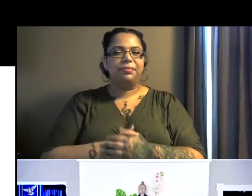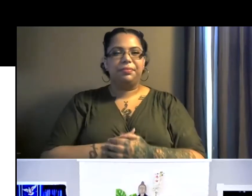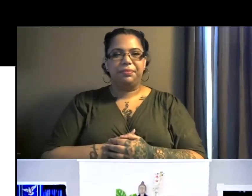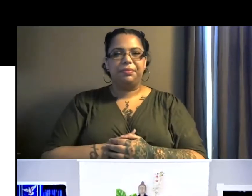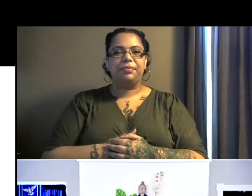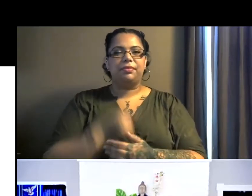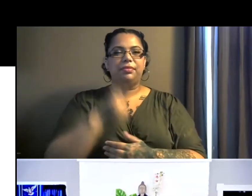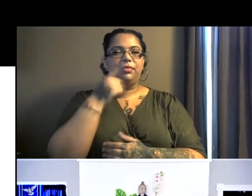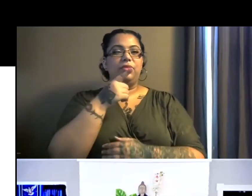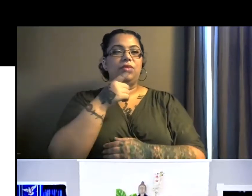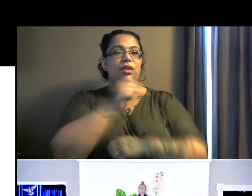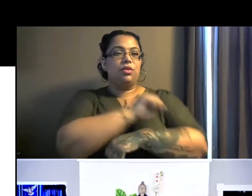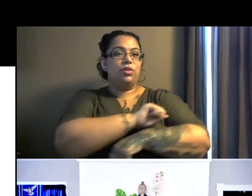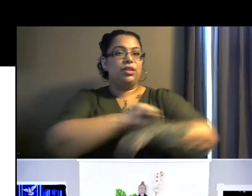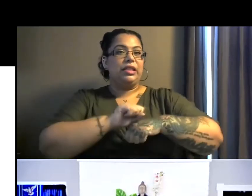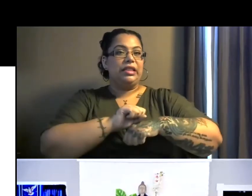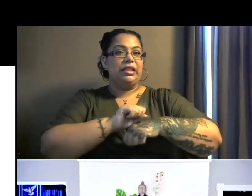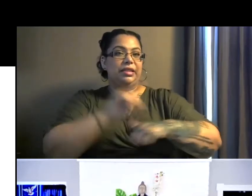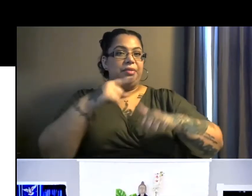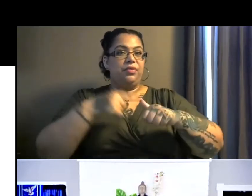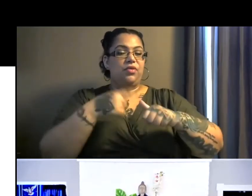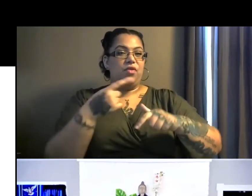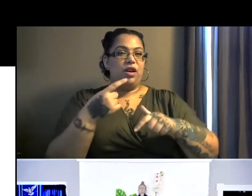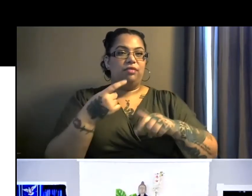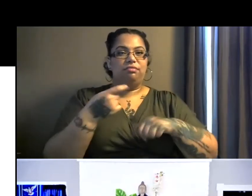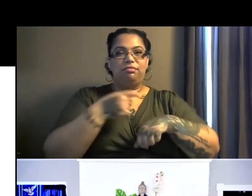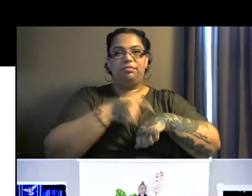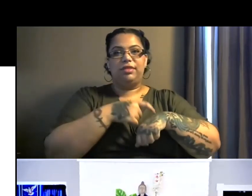Her stage debut came in her mother's